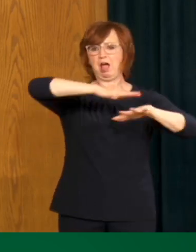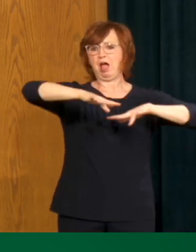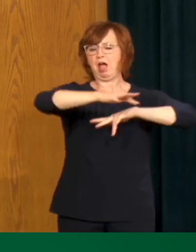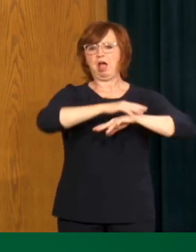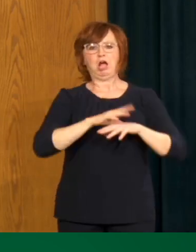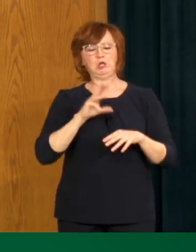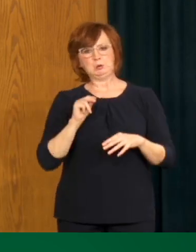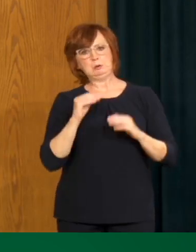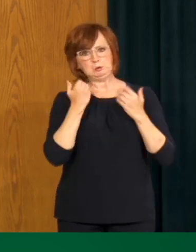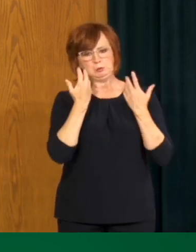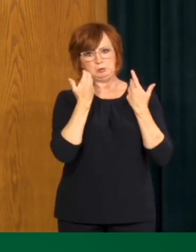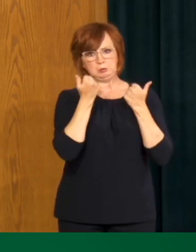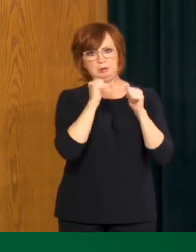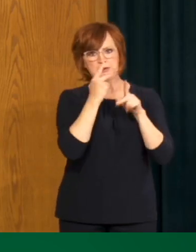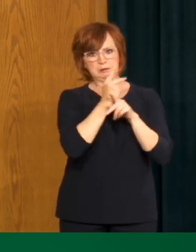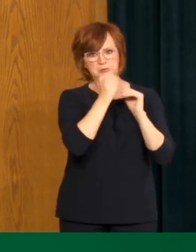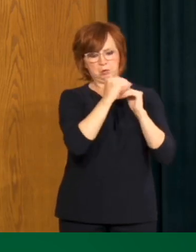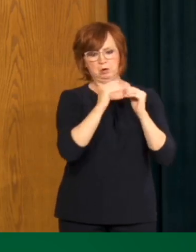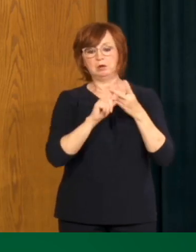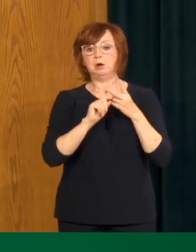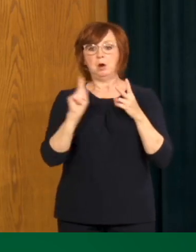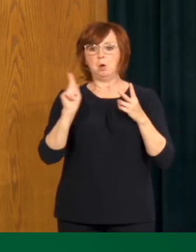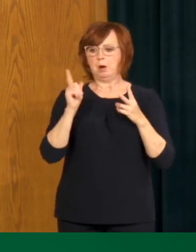and obviously staying home if you're sick.